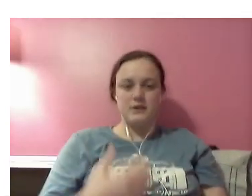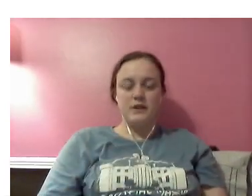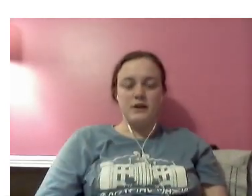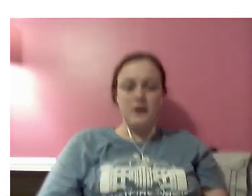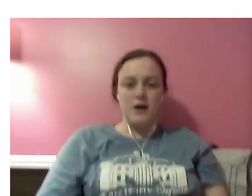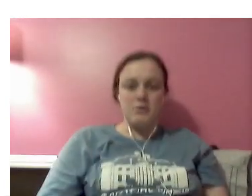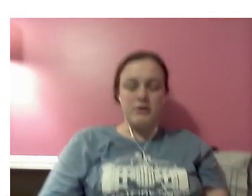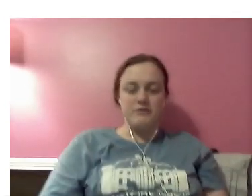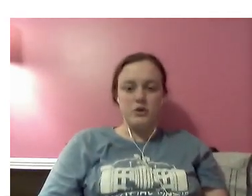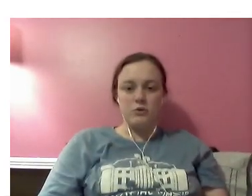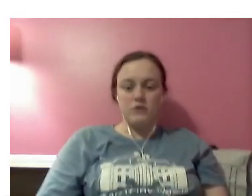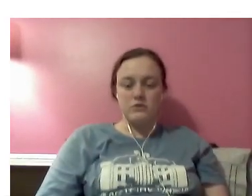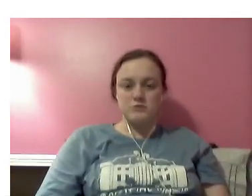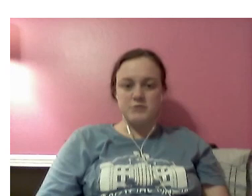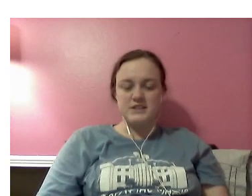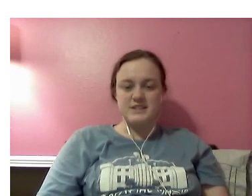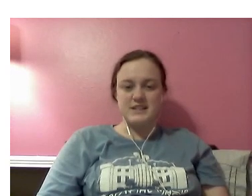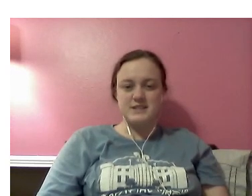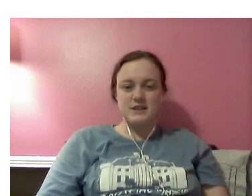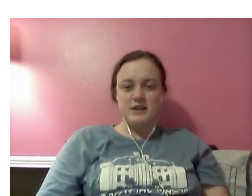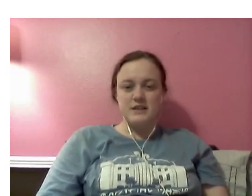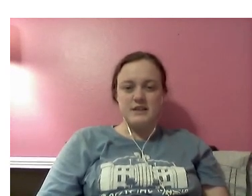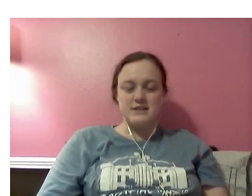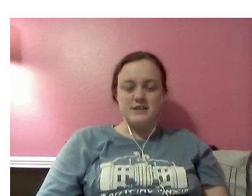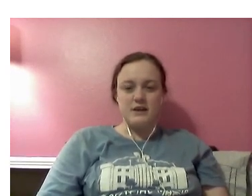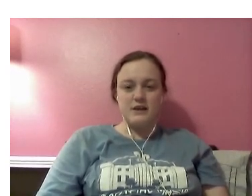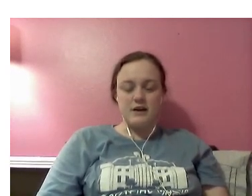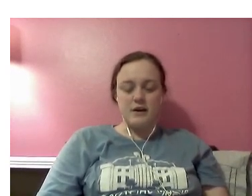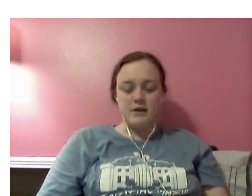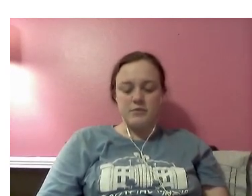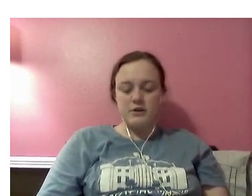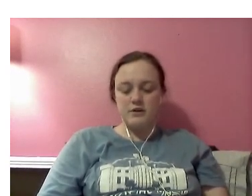ones of new or old, because that's